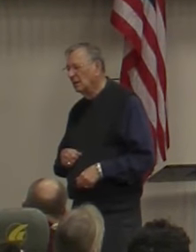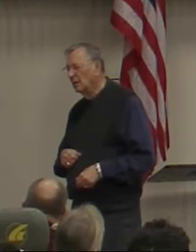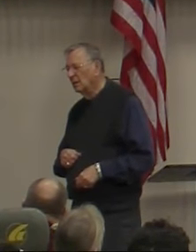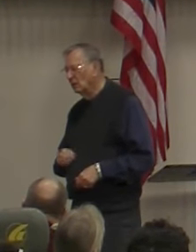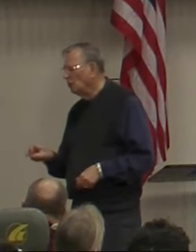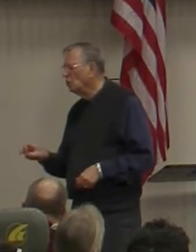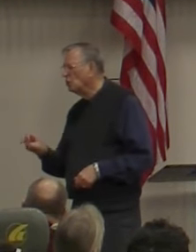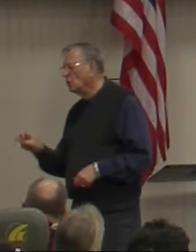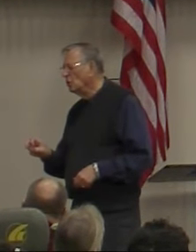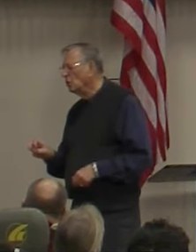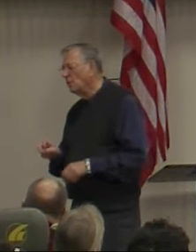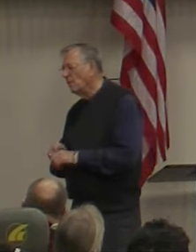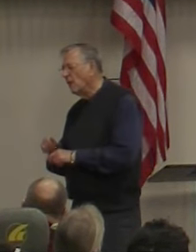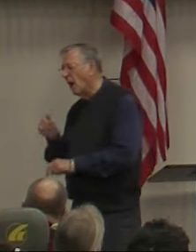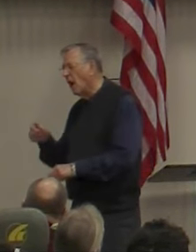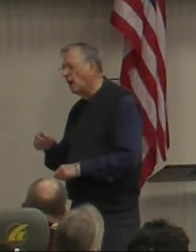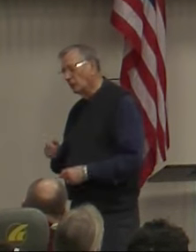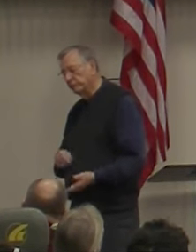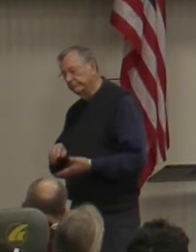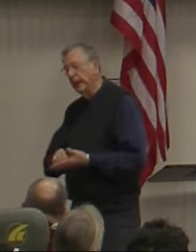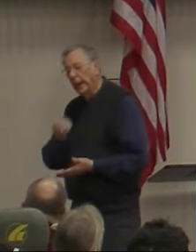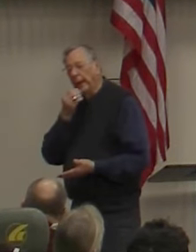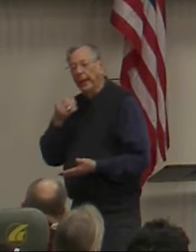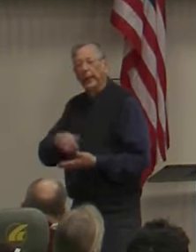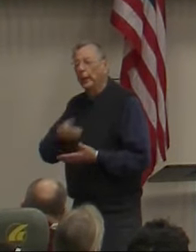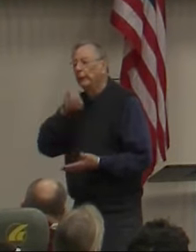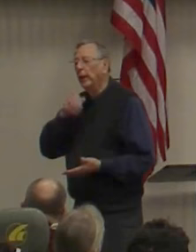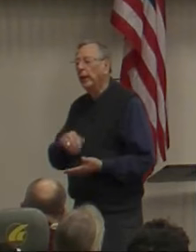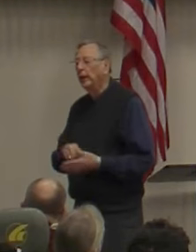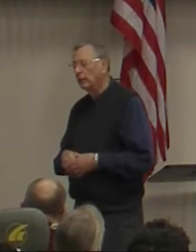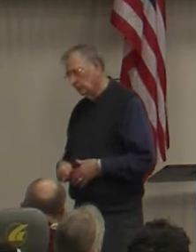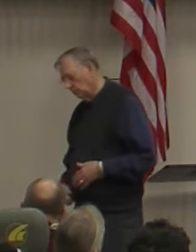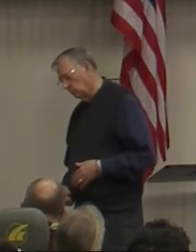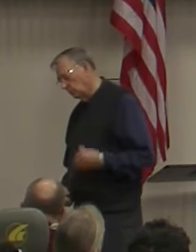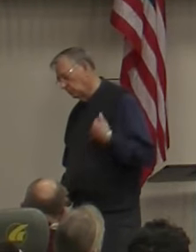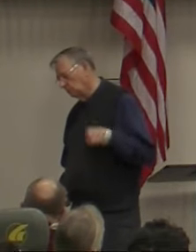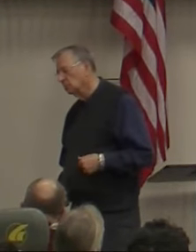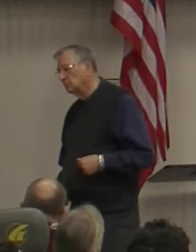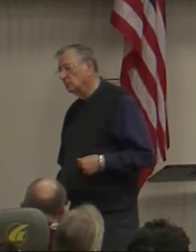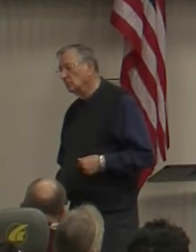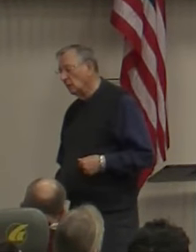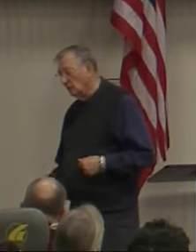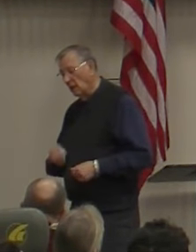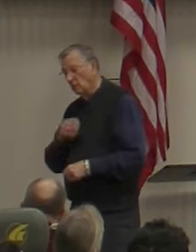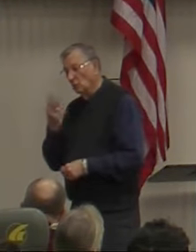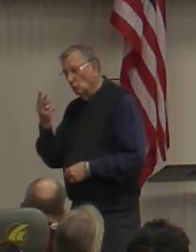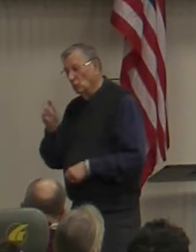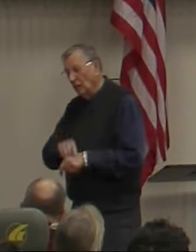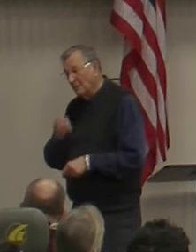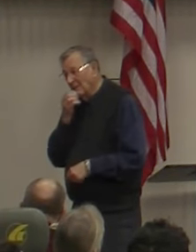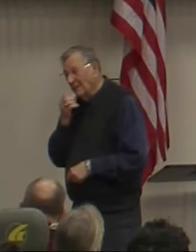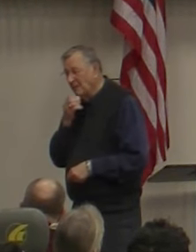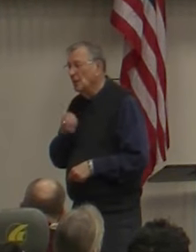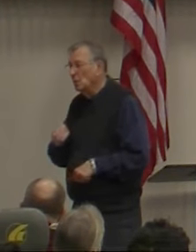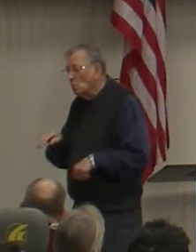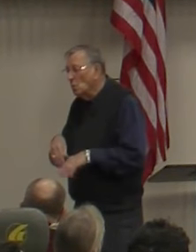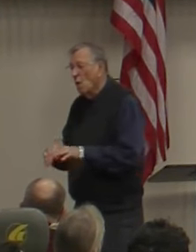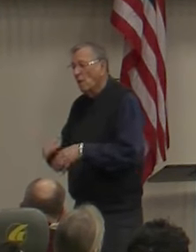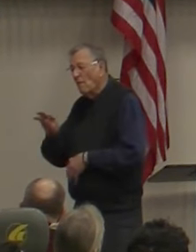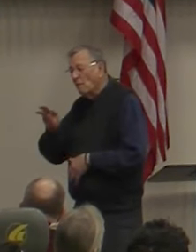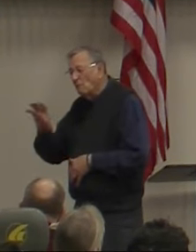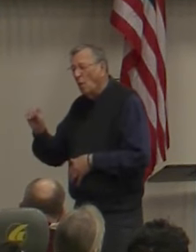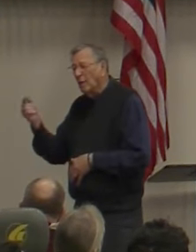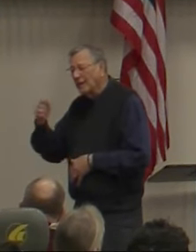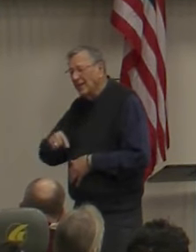journey is too great for you." And he arose and he ate and drank and went in the strength of that food for 40 days and 40 nights to Horeb. Must have been a